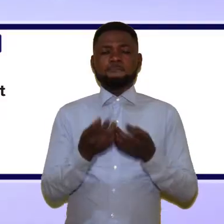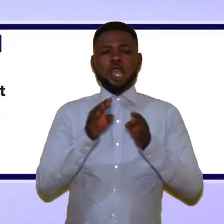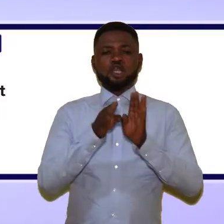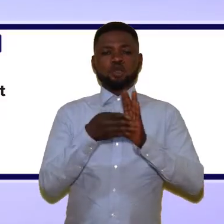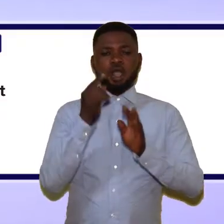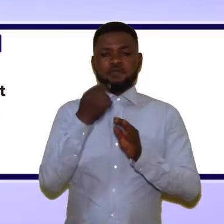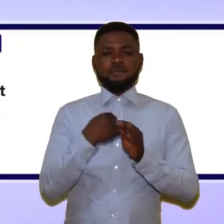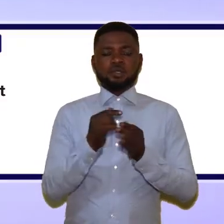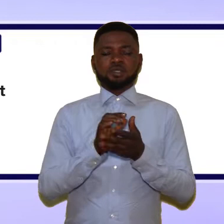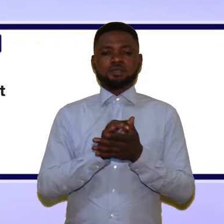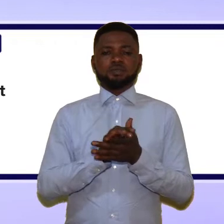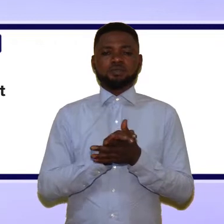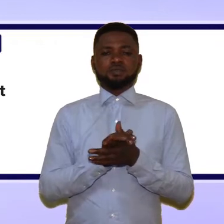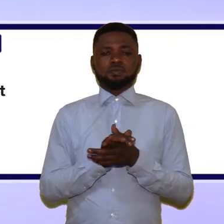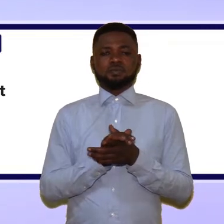me.